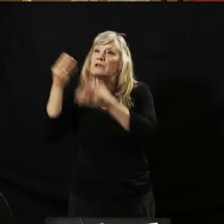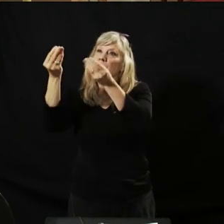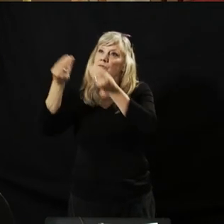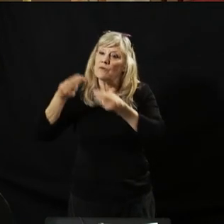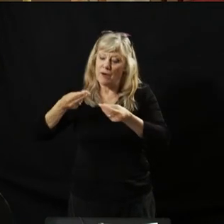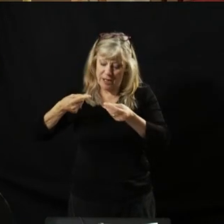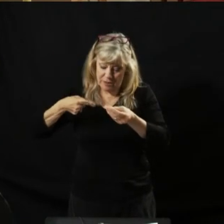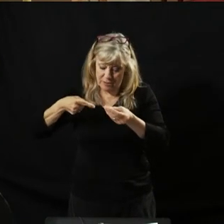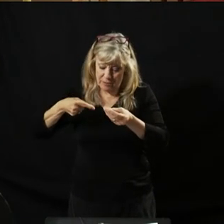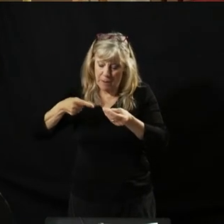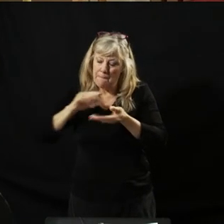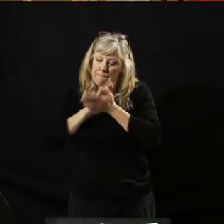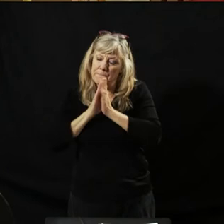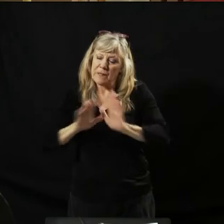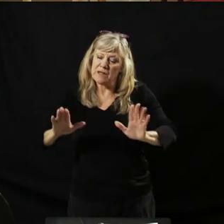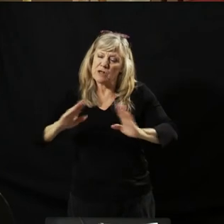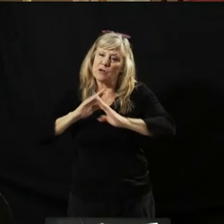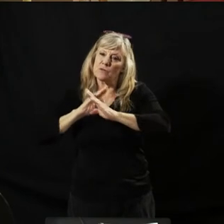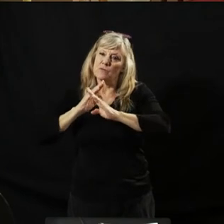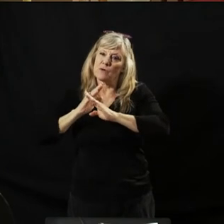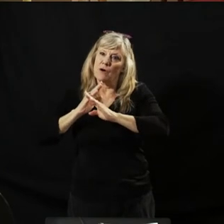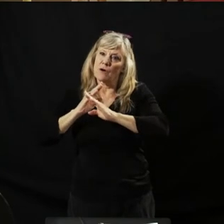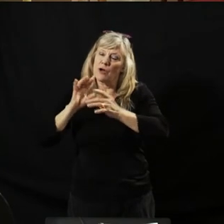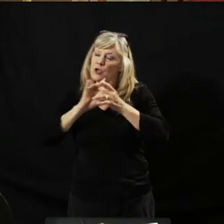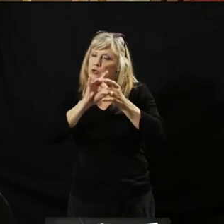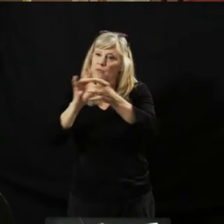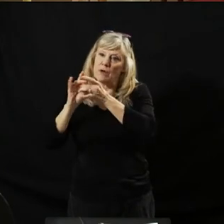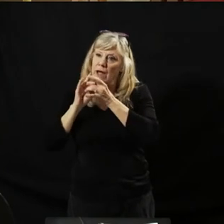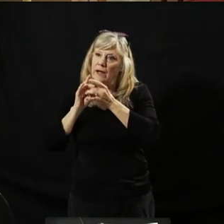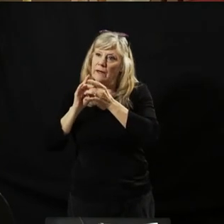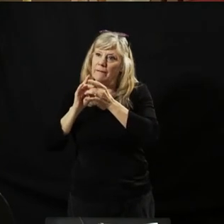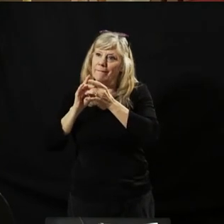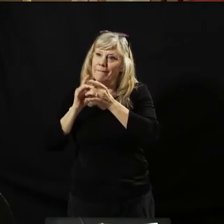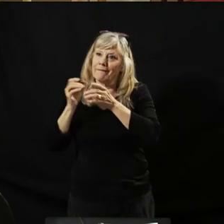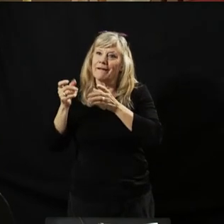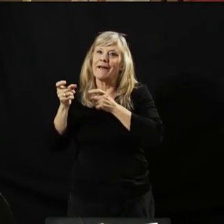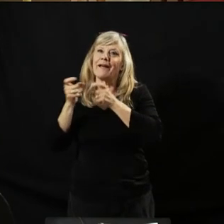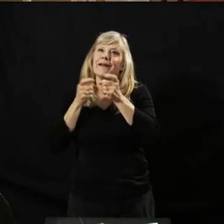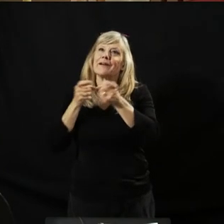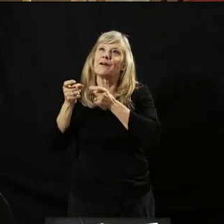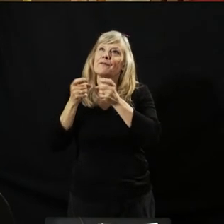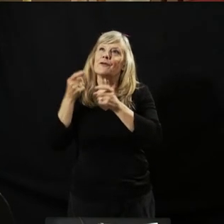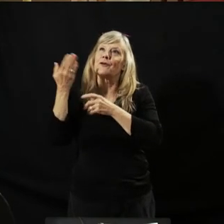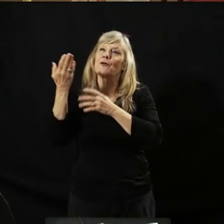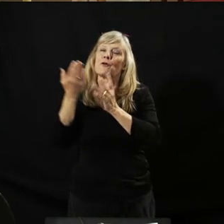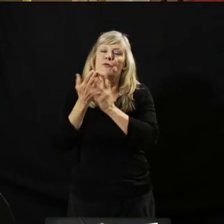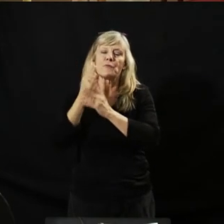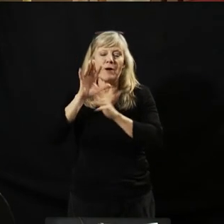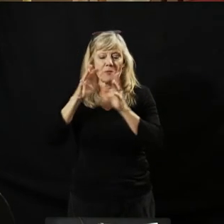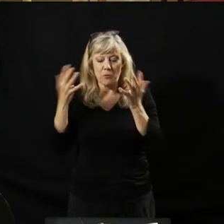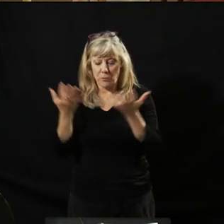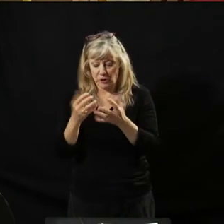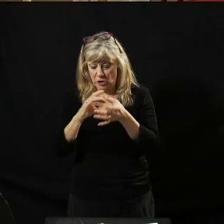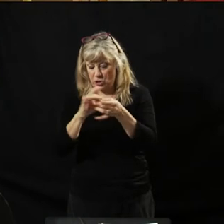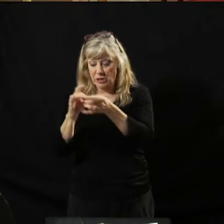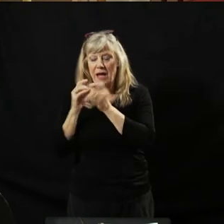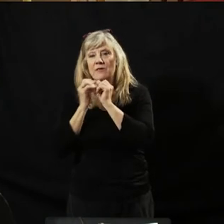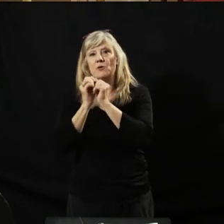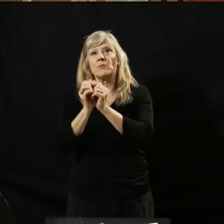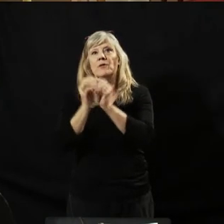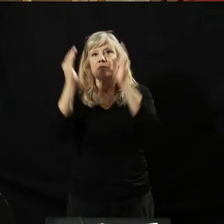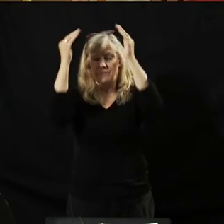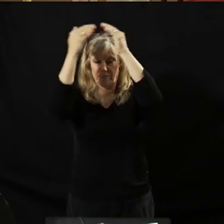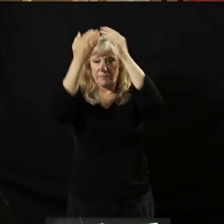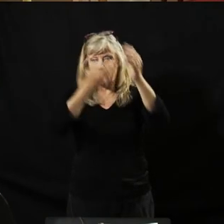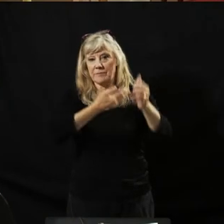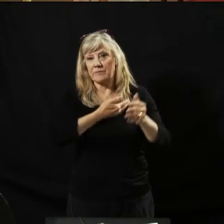to guard, unite, and govern her throughout the whole world. Together with your servant Francis, our Pope,